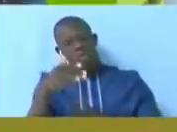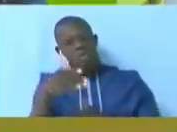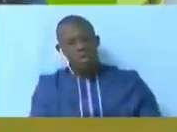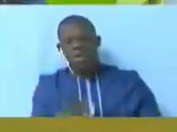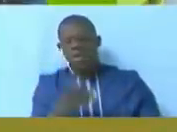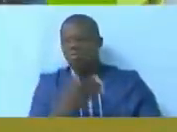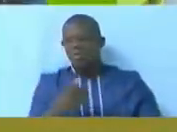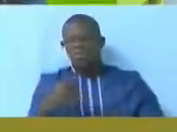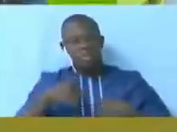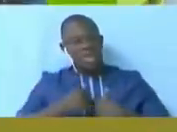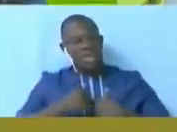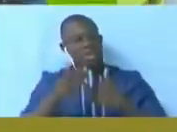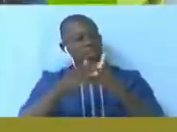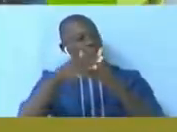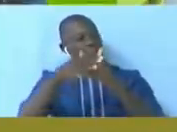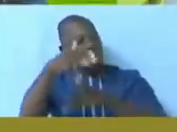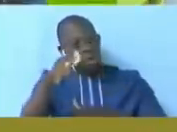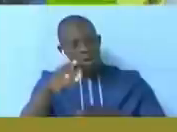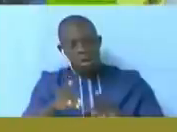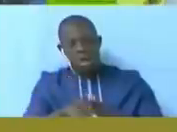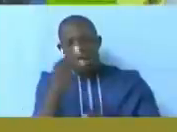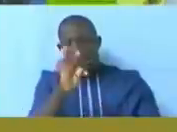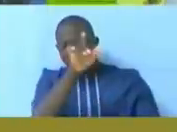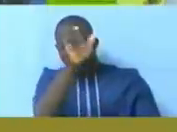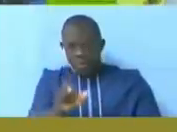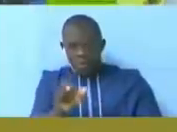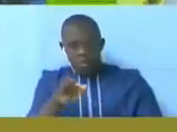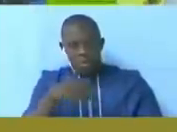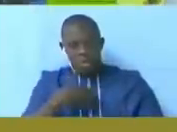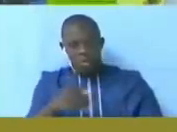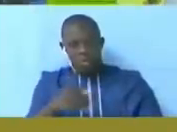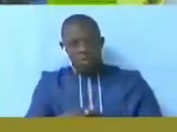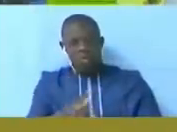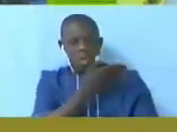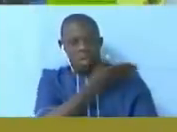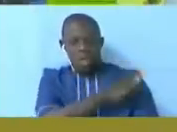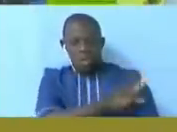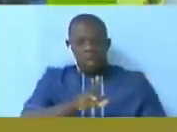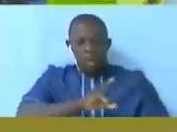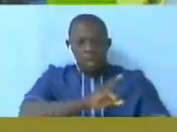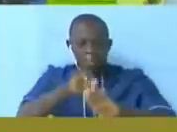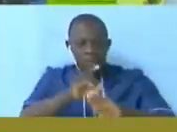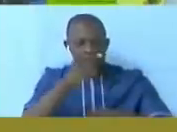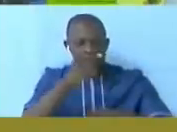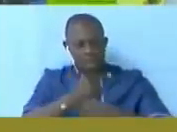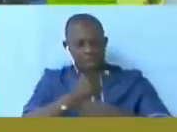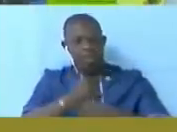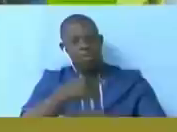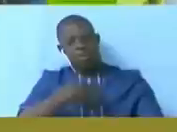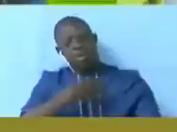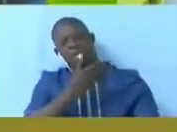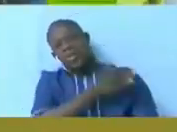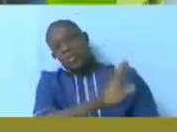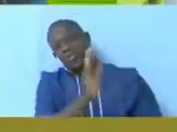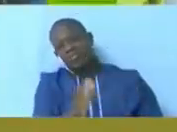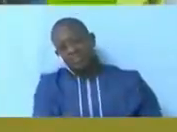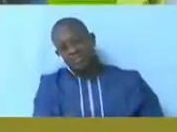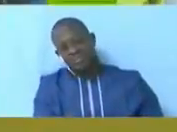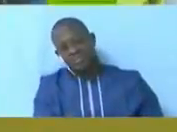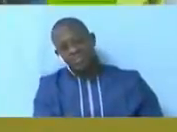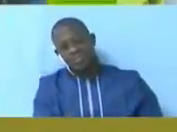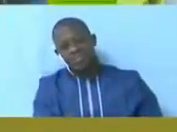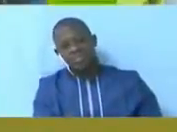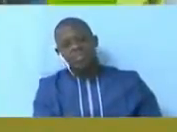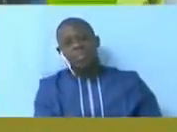that for some wanted to pack up and wanted to leave the jurisdiction. But I can bala fe pareta kabo Gambia. If Jammeh was to win